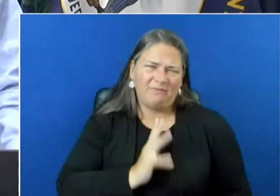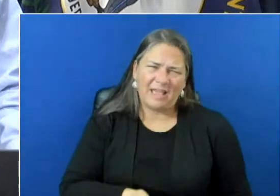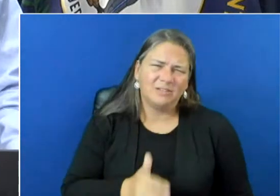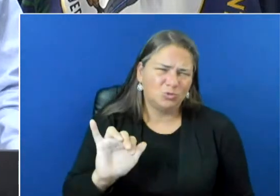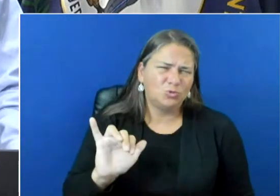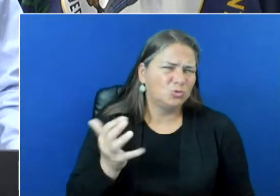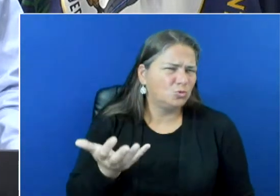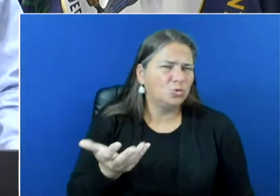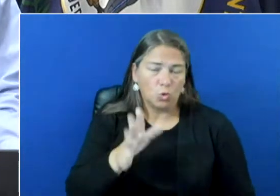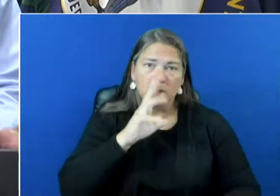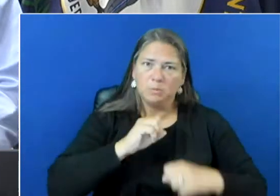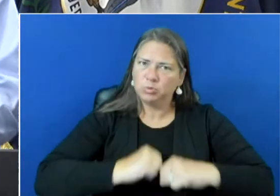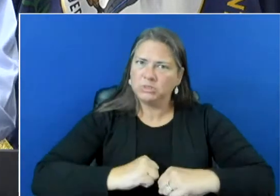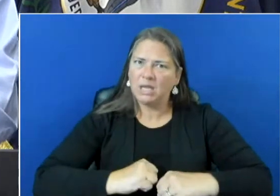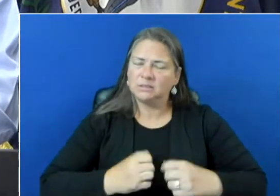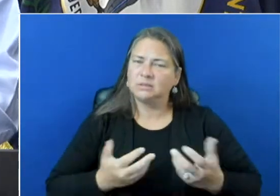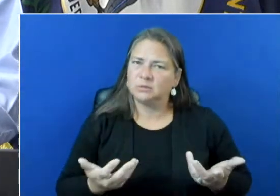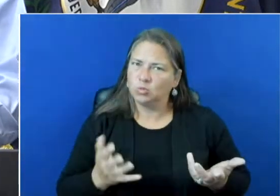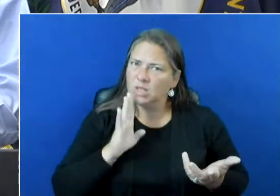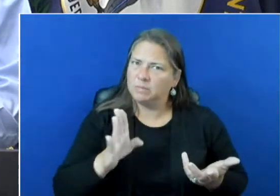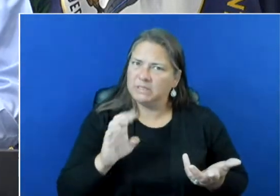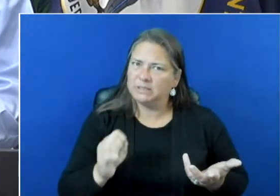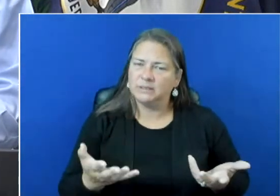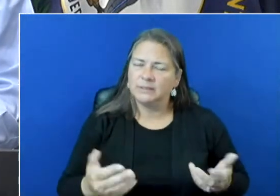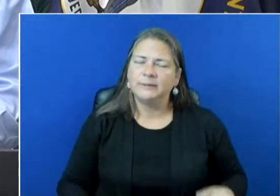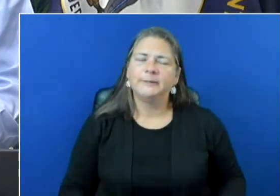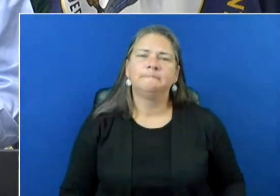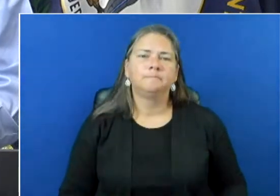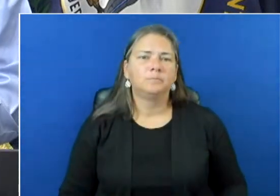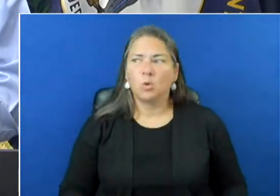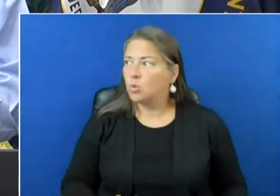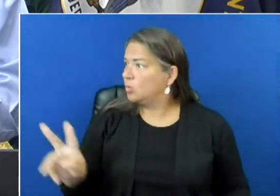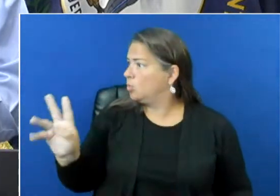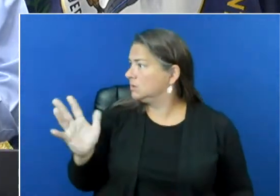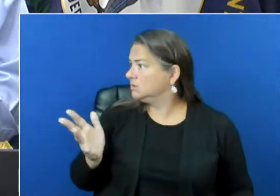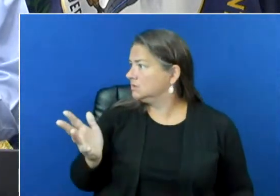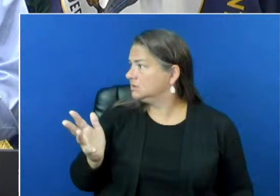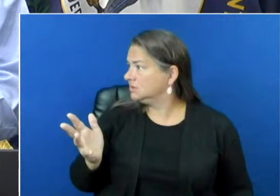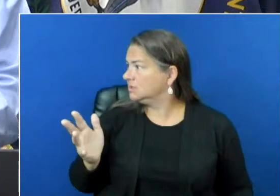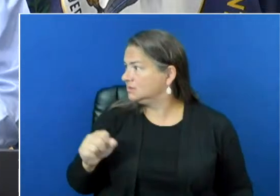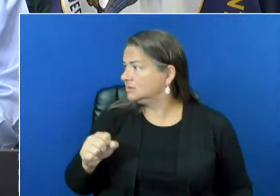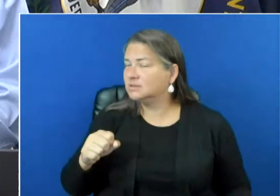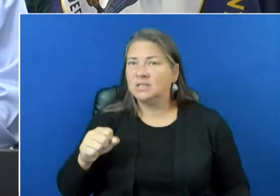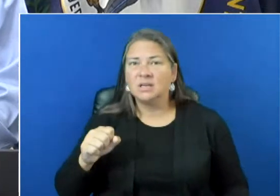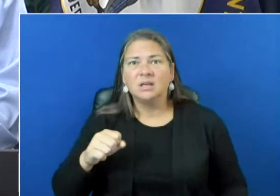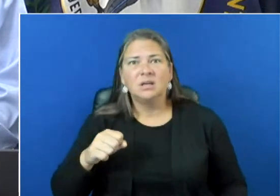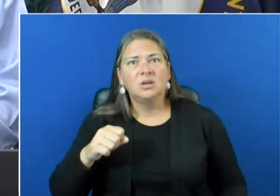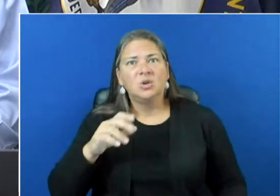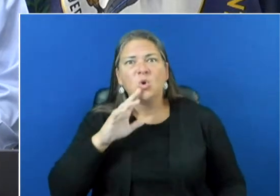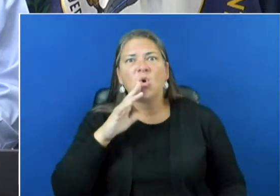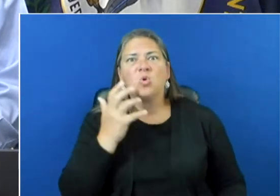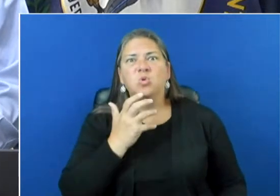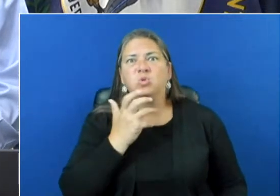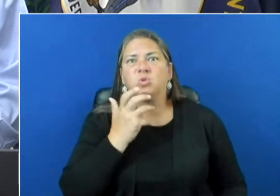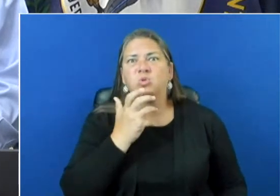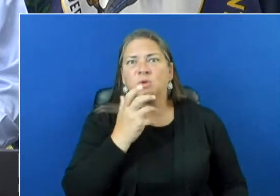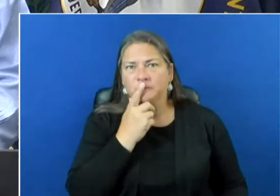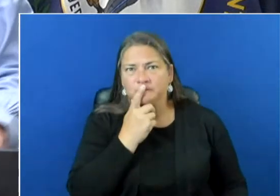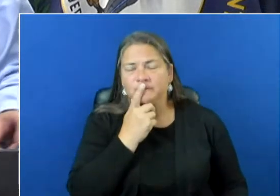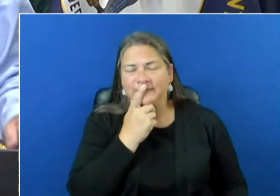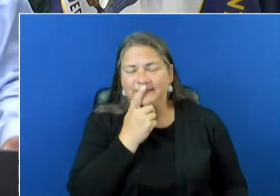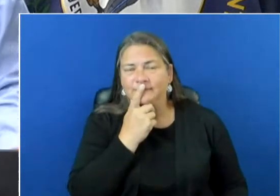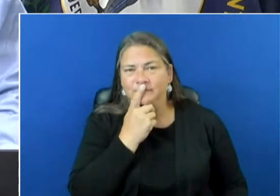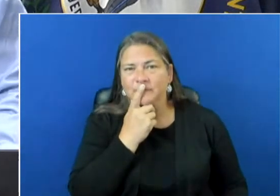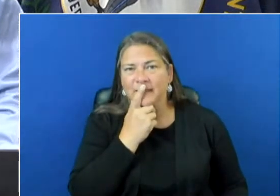protected. Now, yes, this is absolutely alarming. But we do have some glimmers of